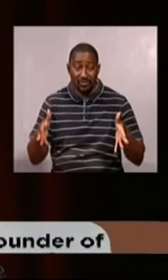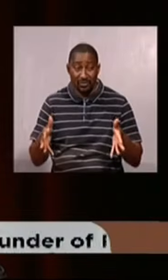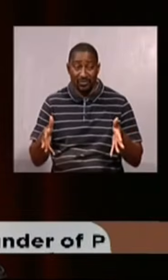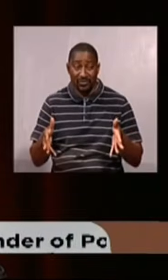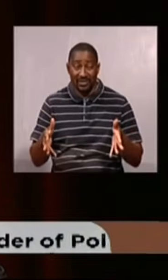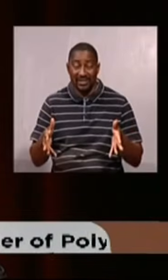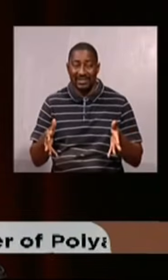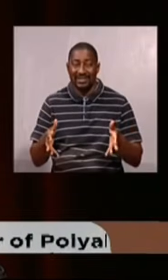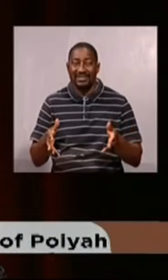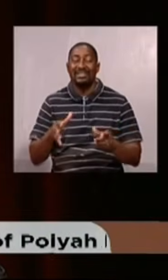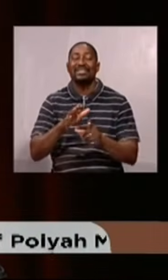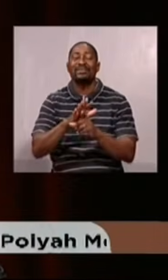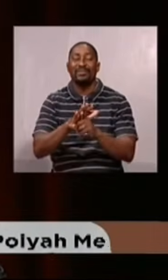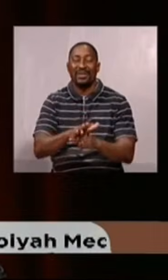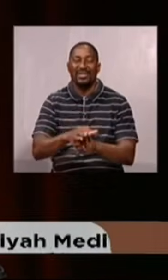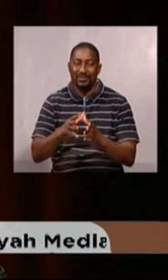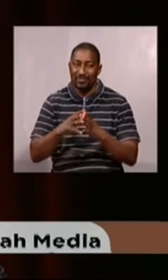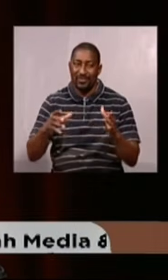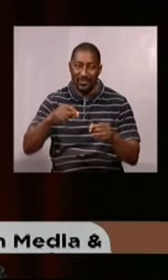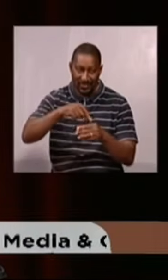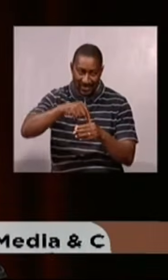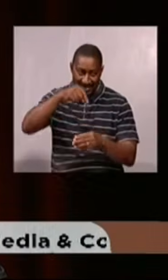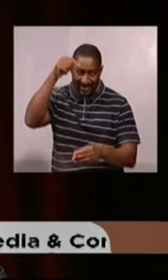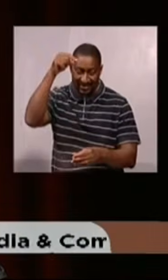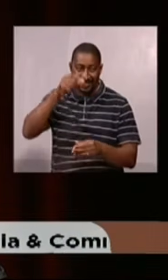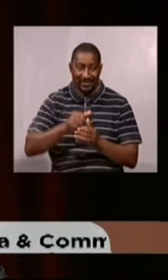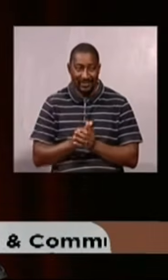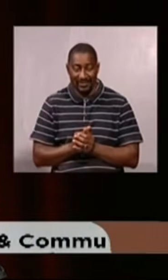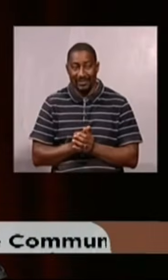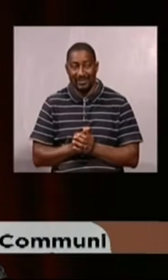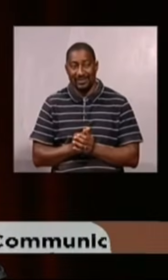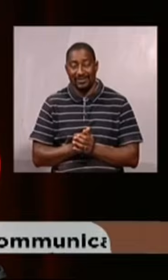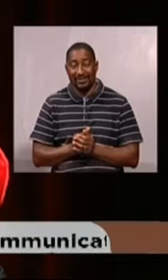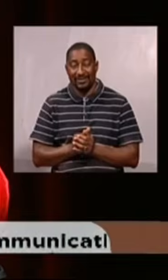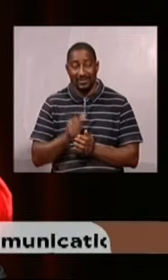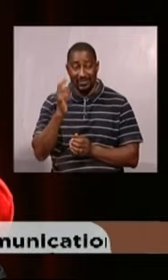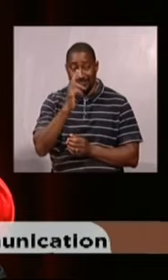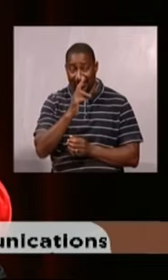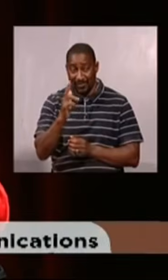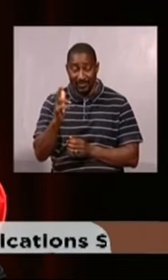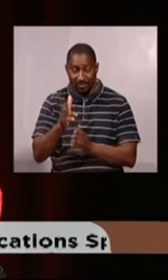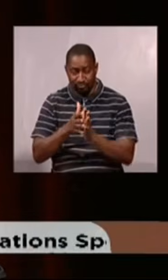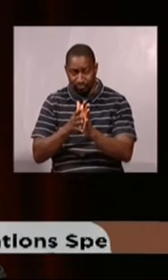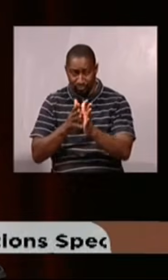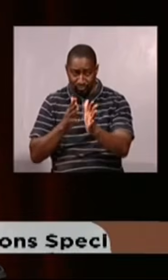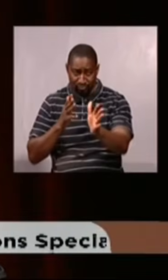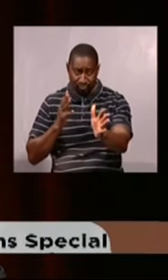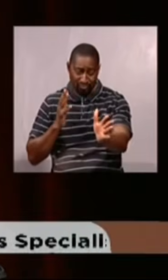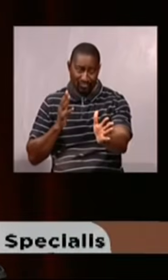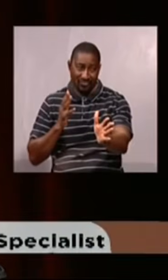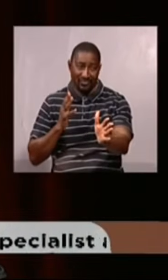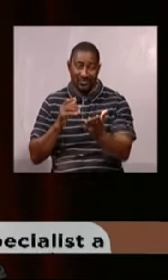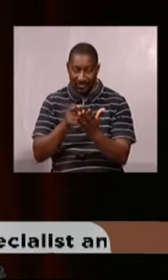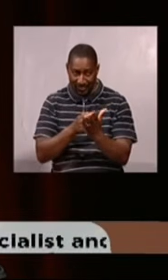depend on radio and your traditional print. So if we're thinking about the conversion on the people that actually queue up to vote, let's also be mindful